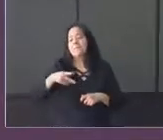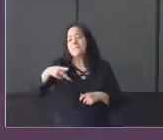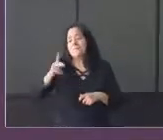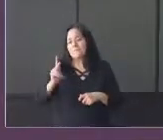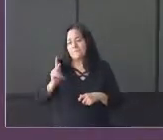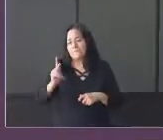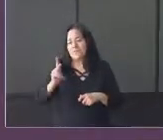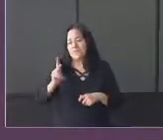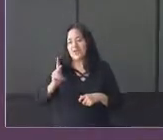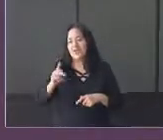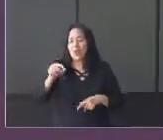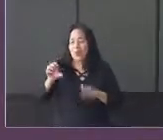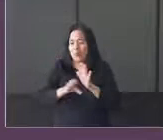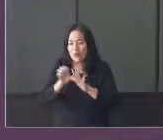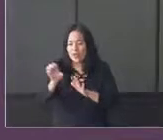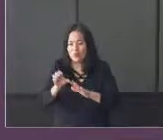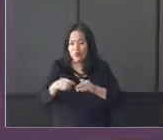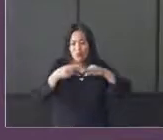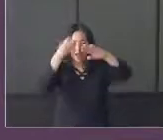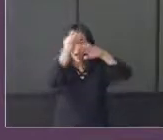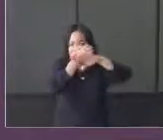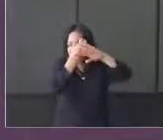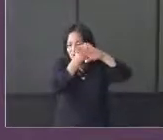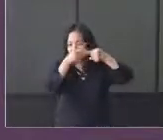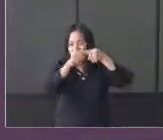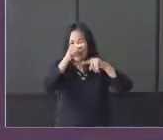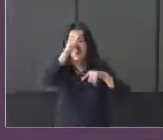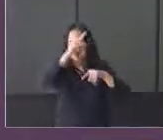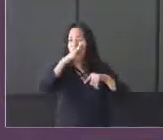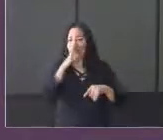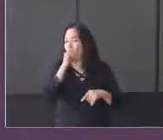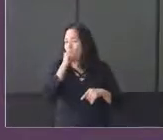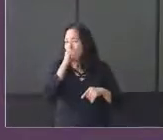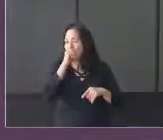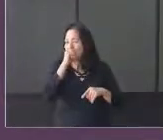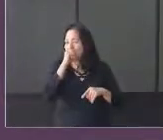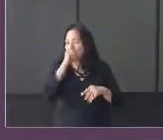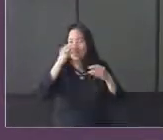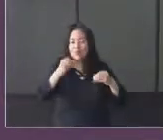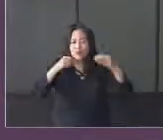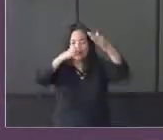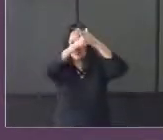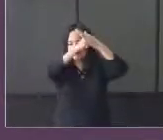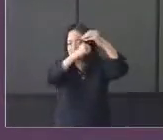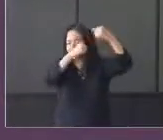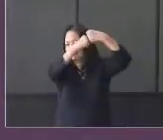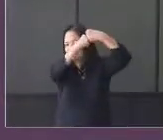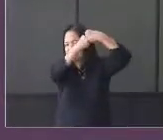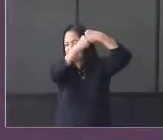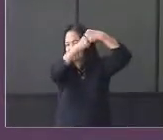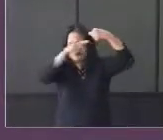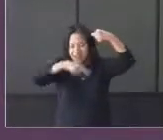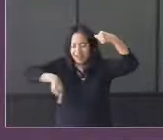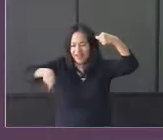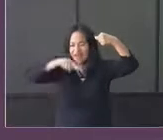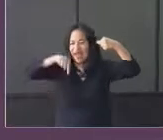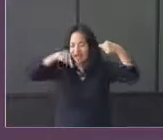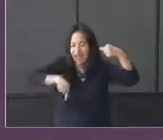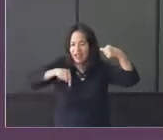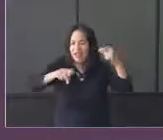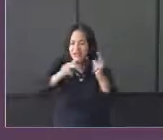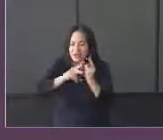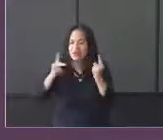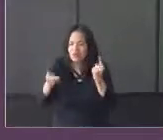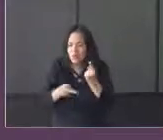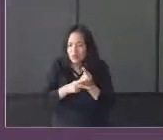neighbor country, they stay here many times in the border of our country, but also they stay to look for refuge